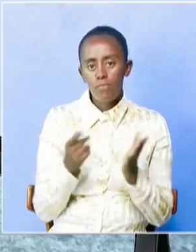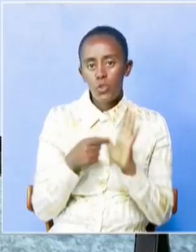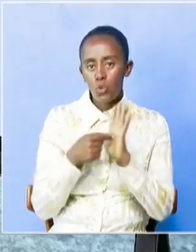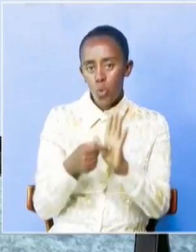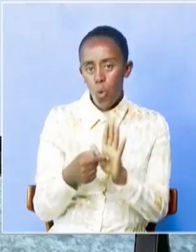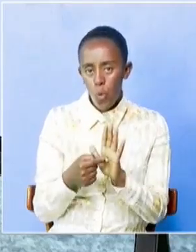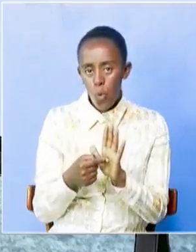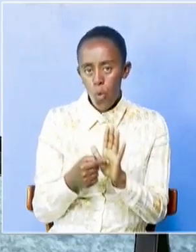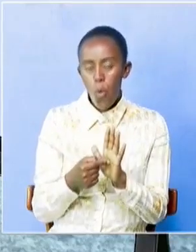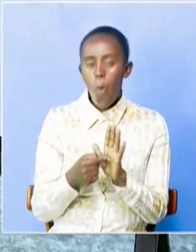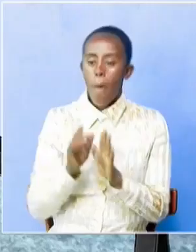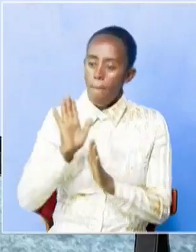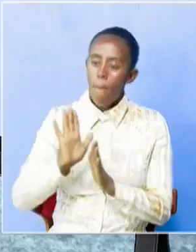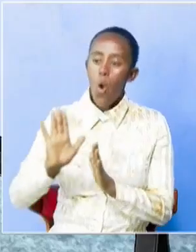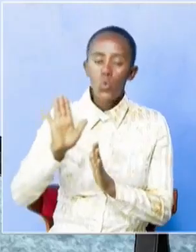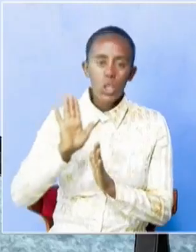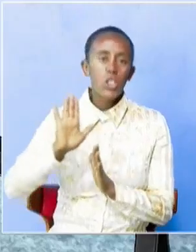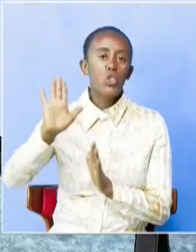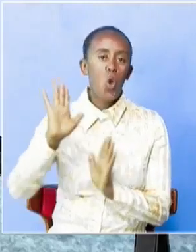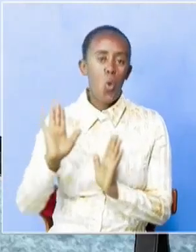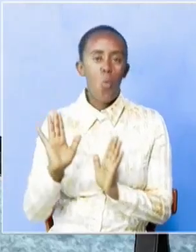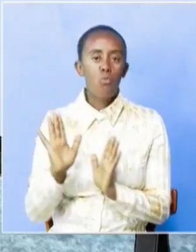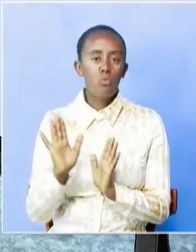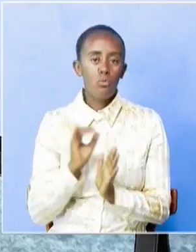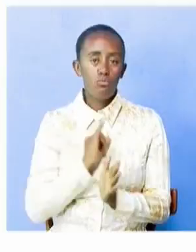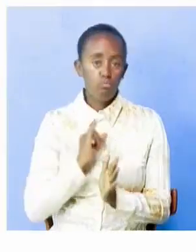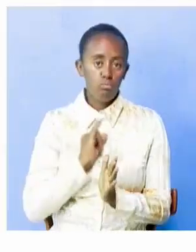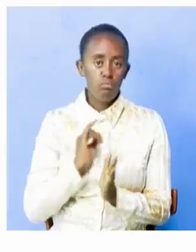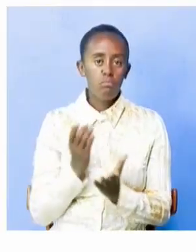showing possession on their own. So